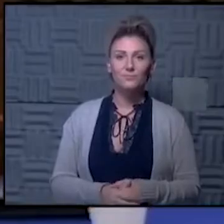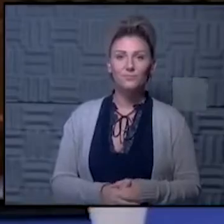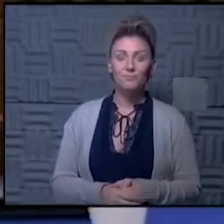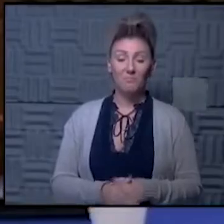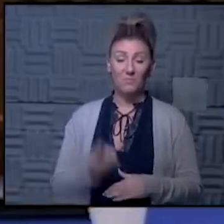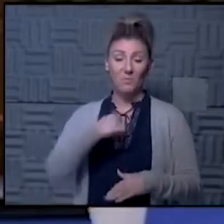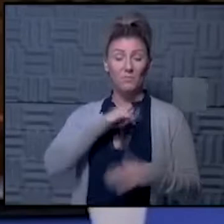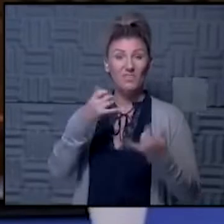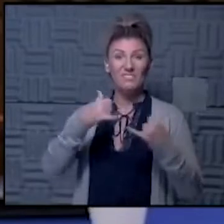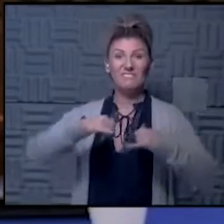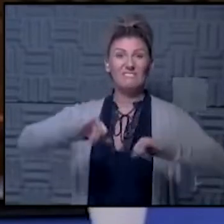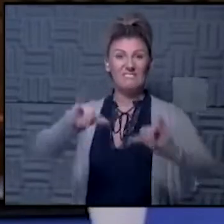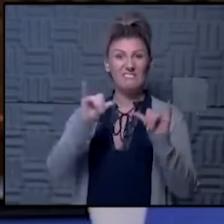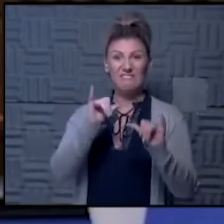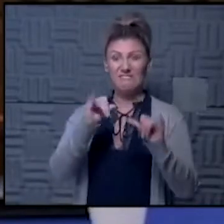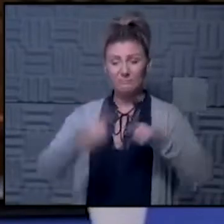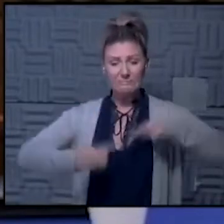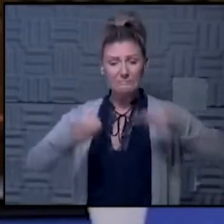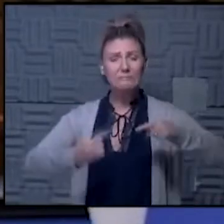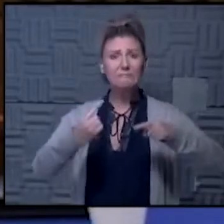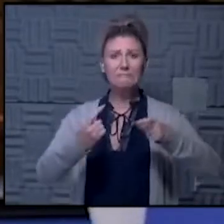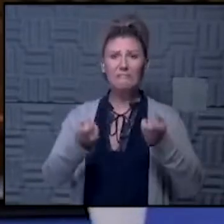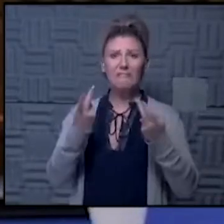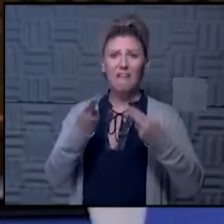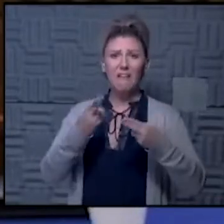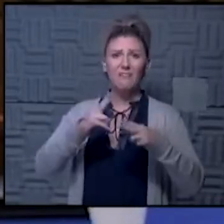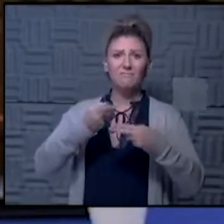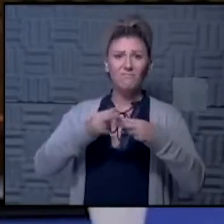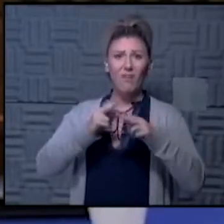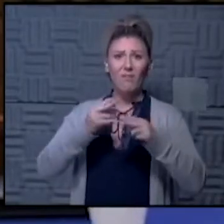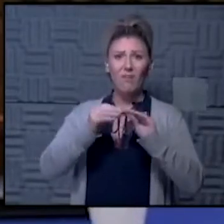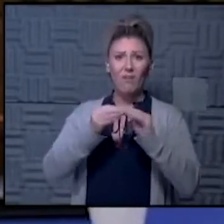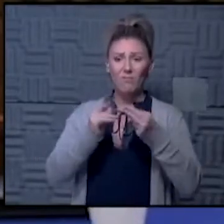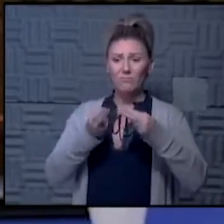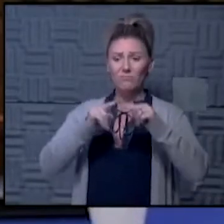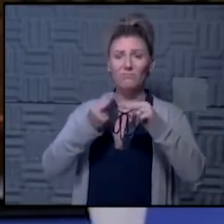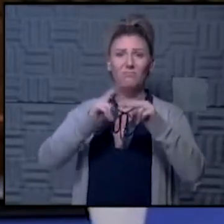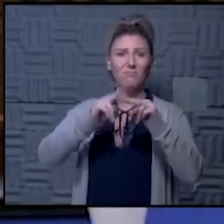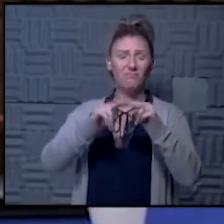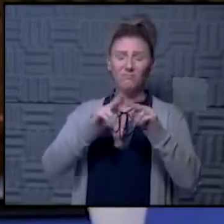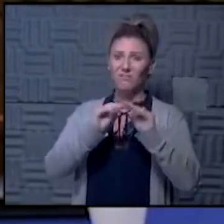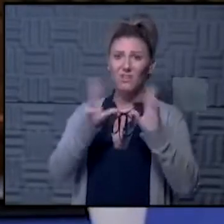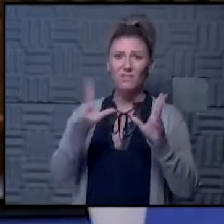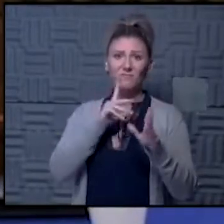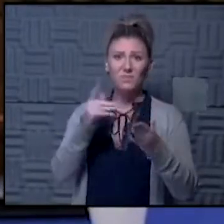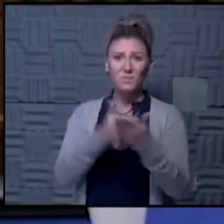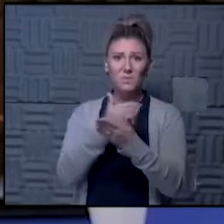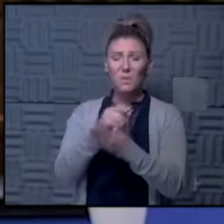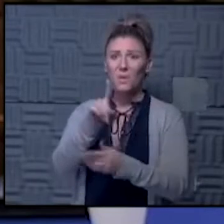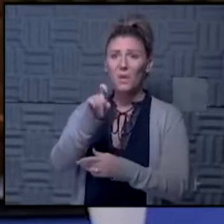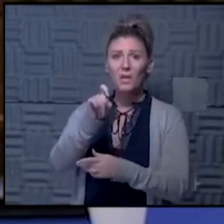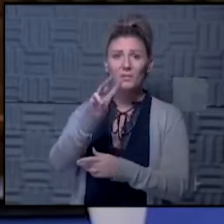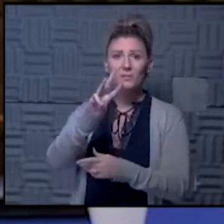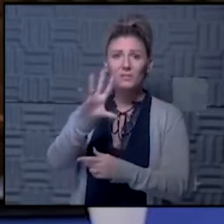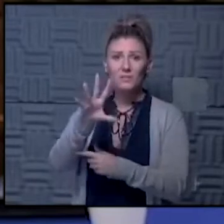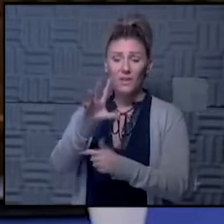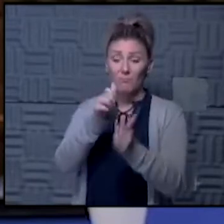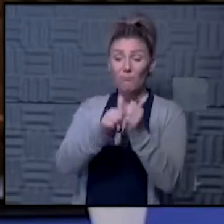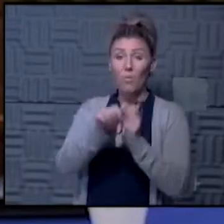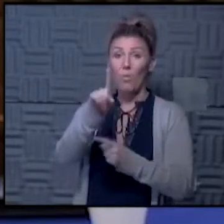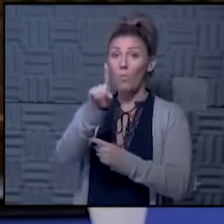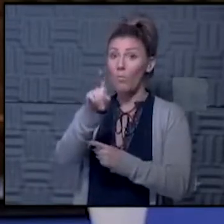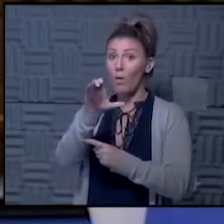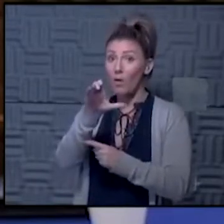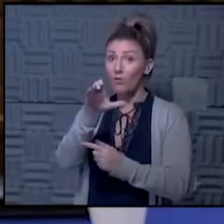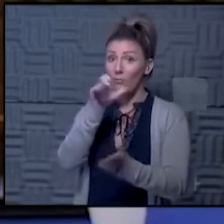We are still in the red zone, which is the problem zone, obviously, for new cases at 165 per 100,000.